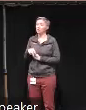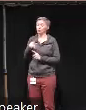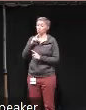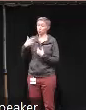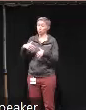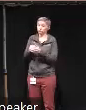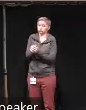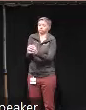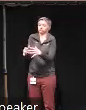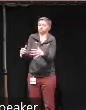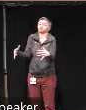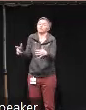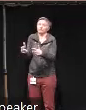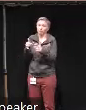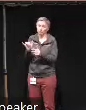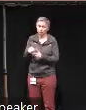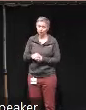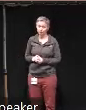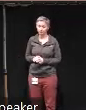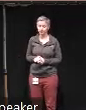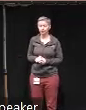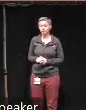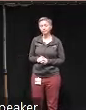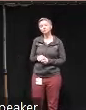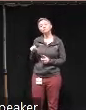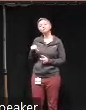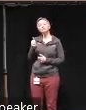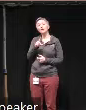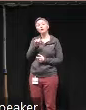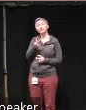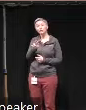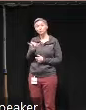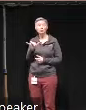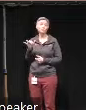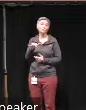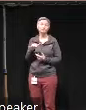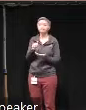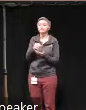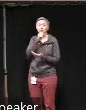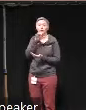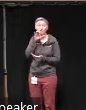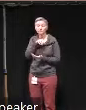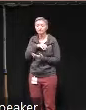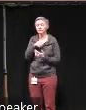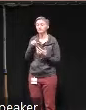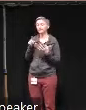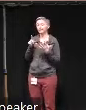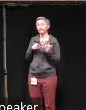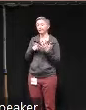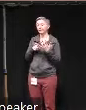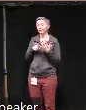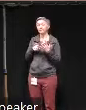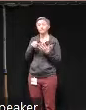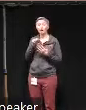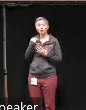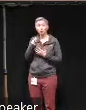rapidly developing as well. And other divisions such as geriatrics, as well as acute and